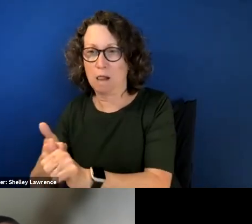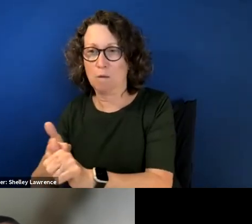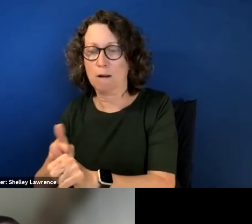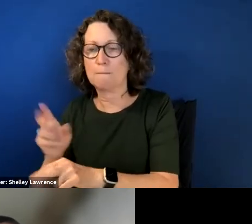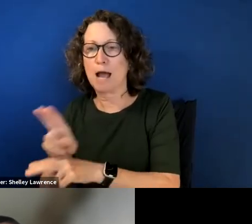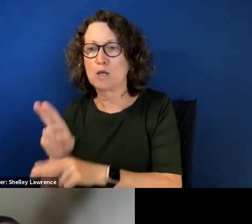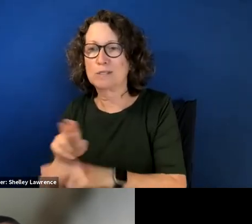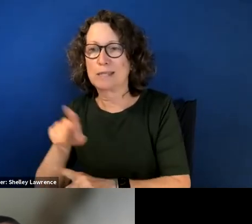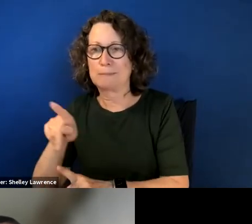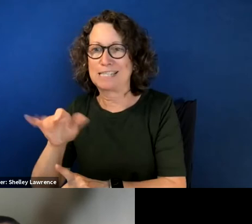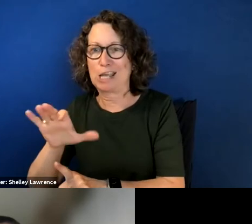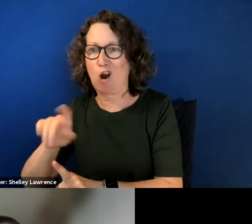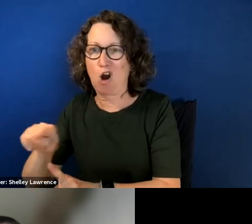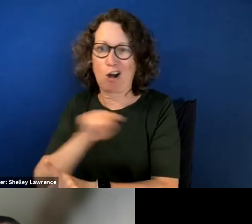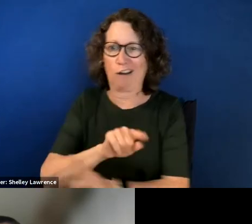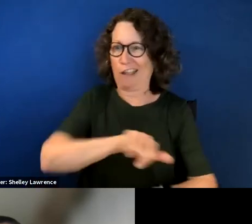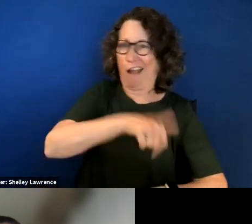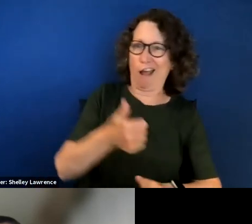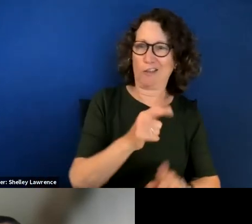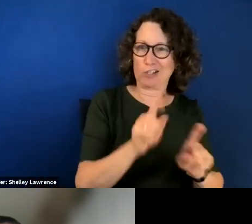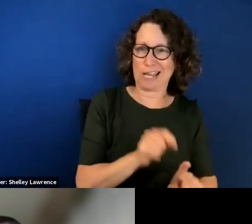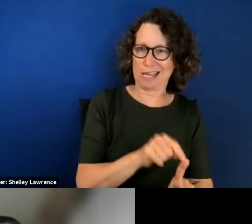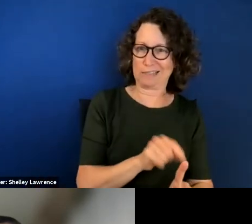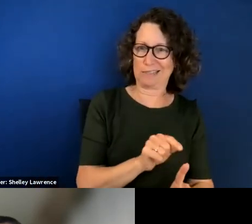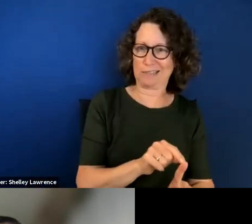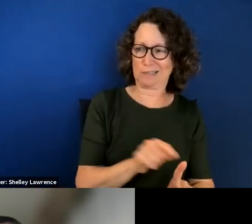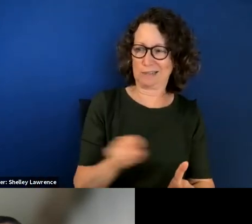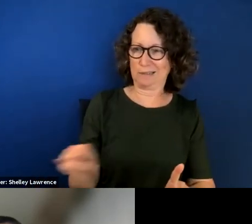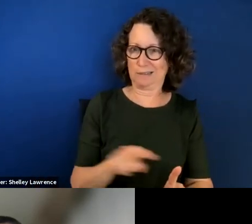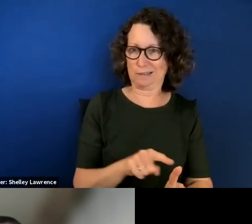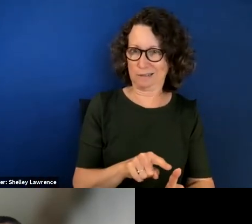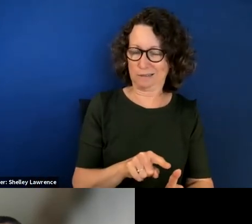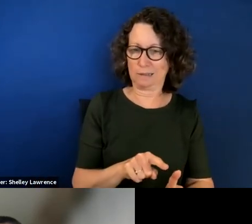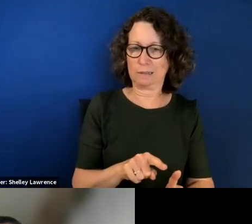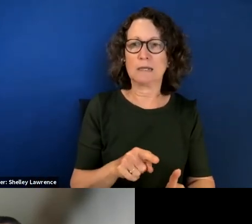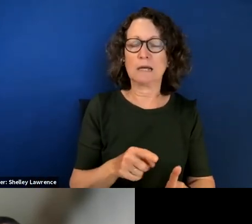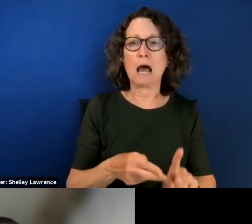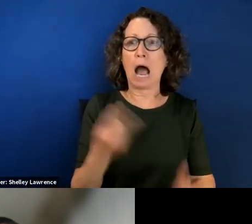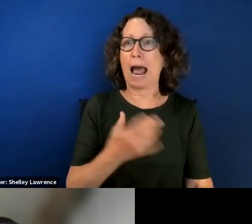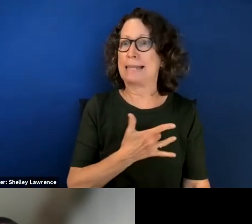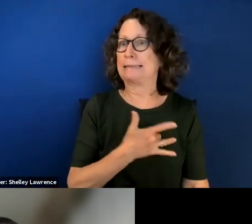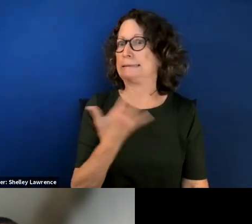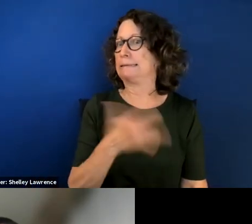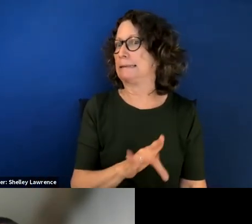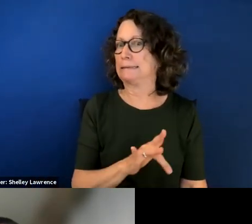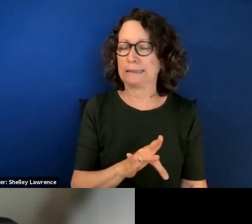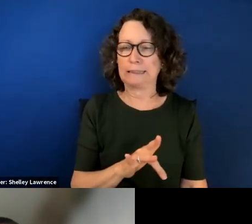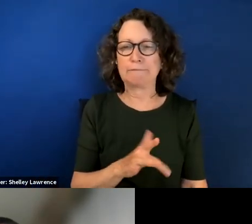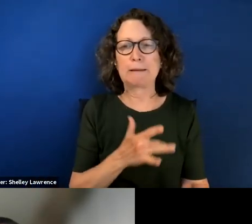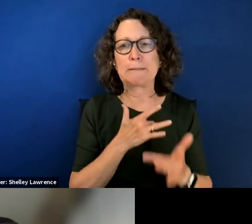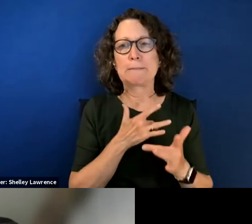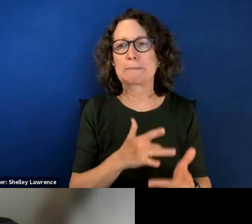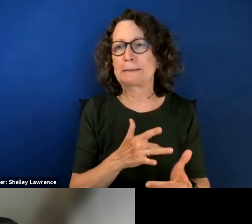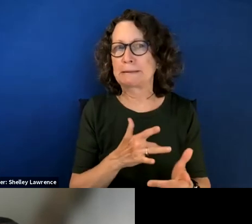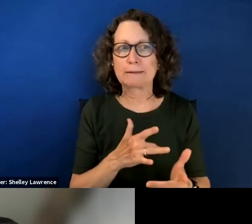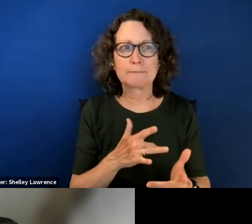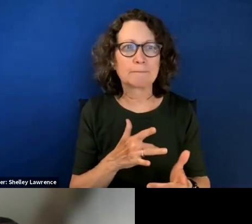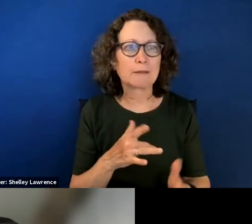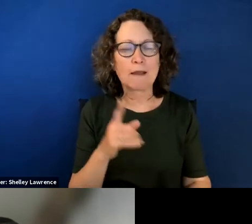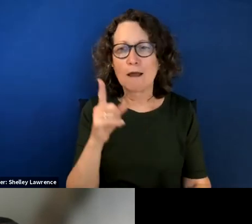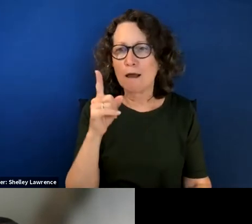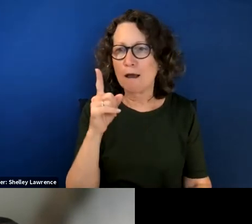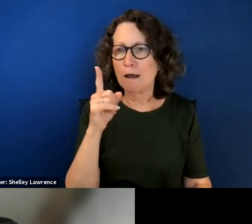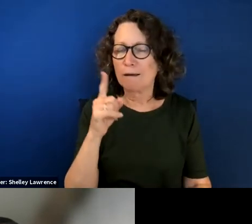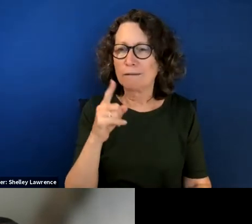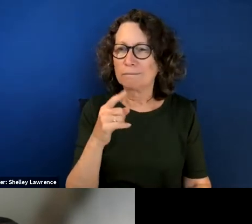that PCR molecular test. It is highly sensitive. It's unlikely to be falsely